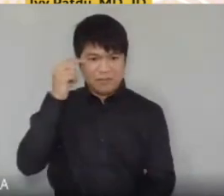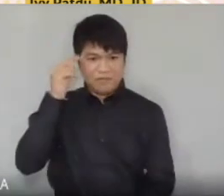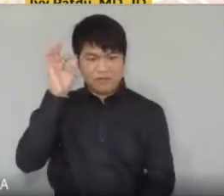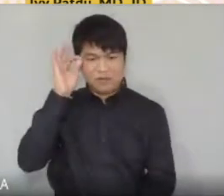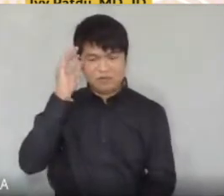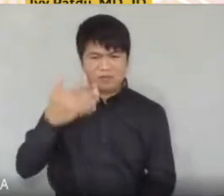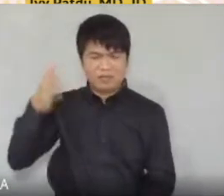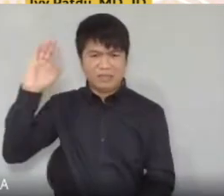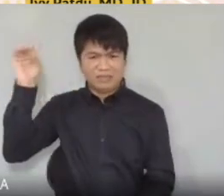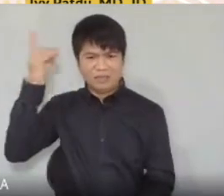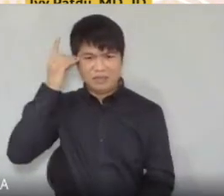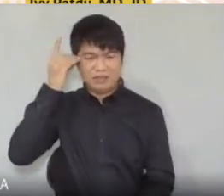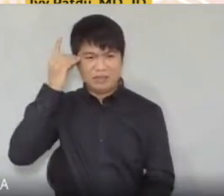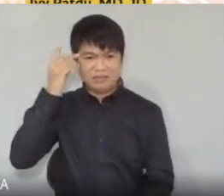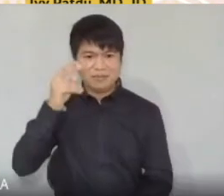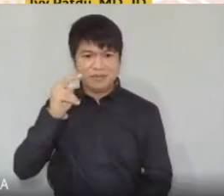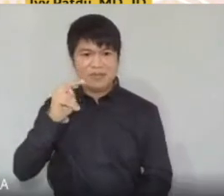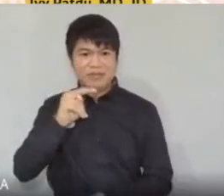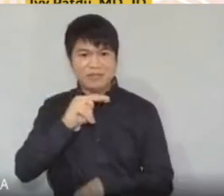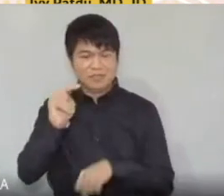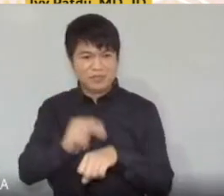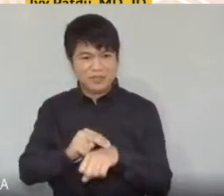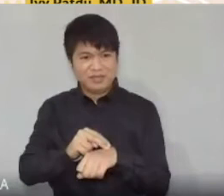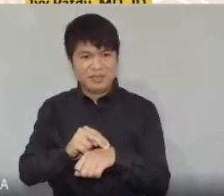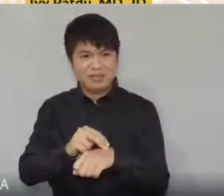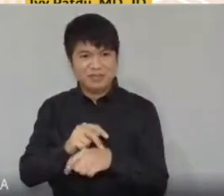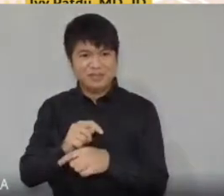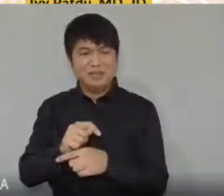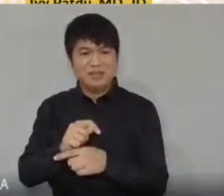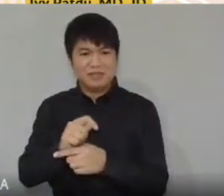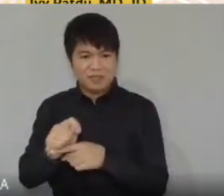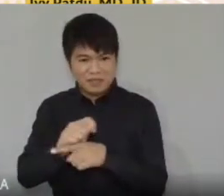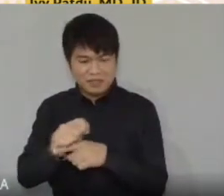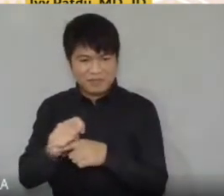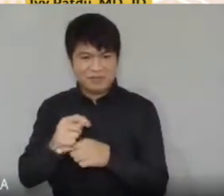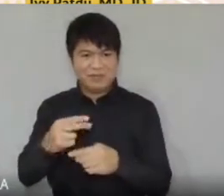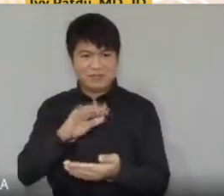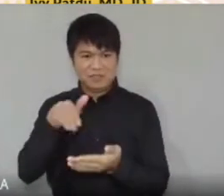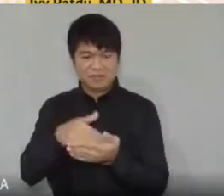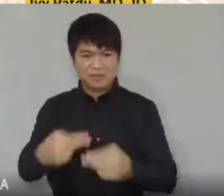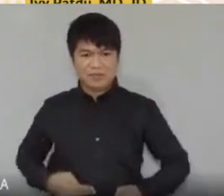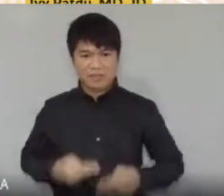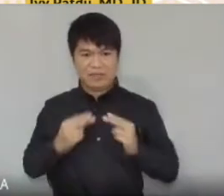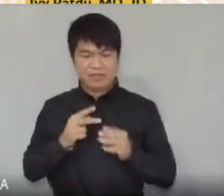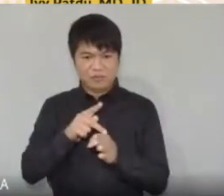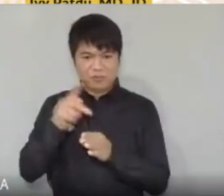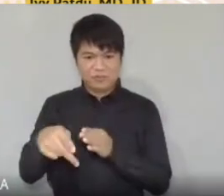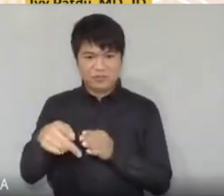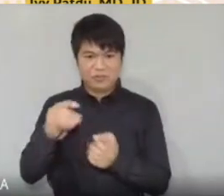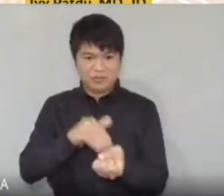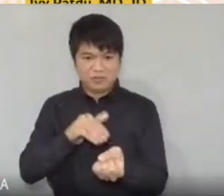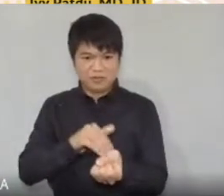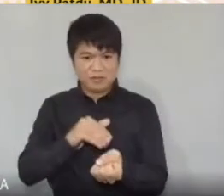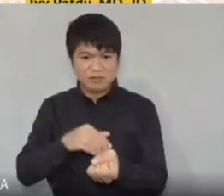the Community Health Development Program, as well as implementers of many of our telehealth projects at the PhD,